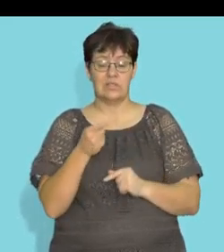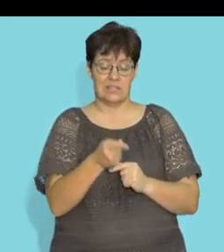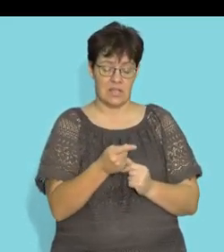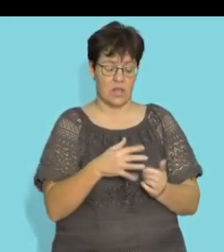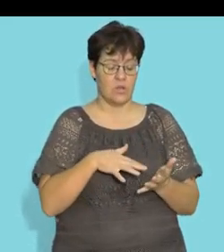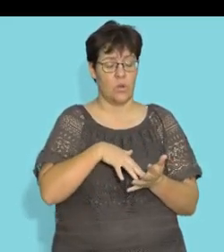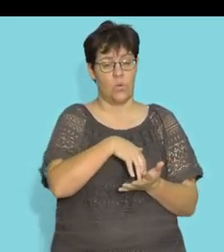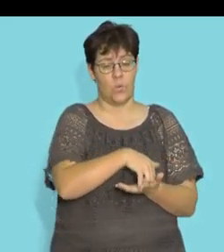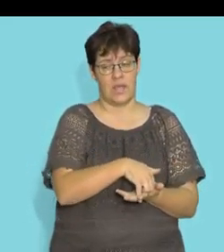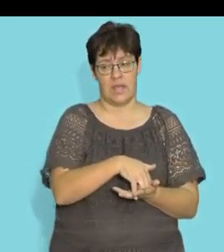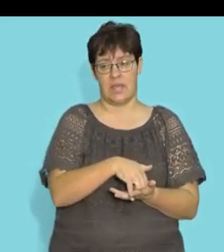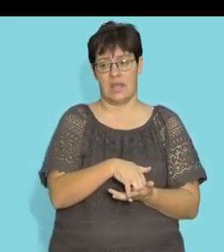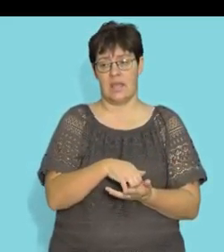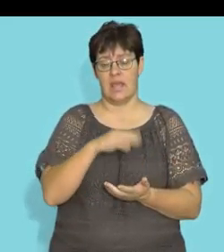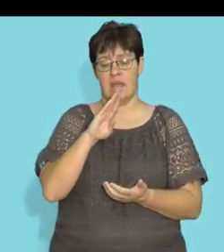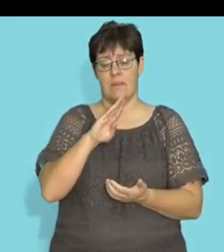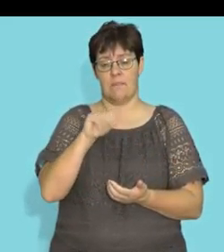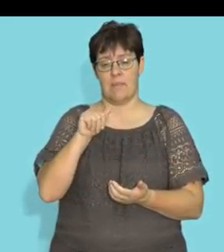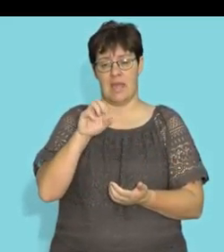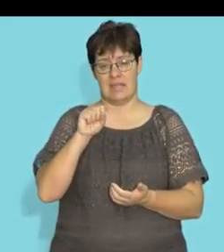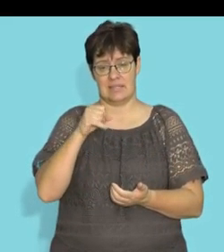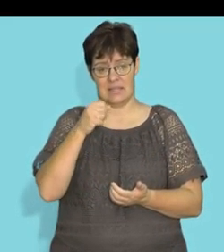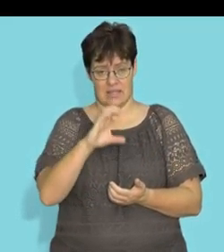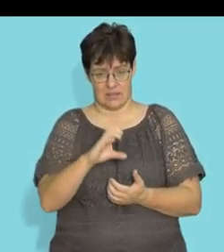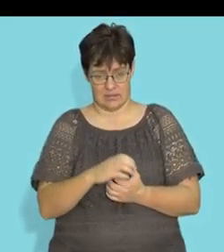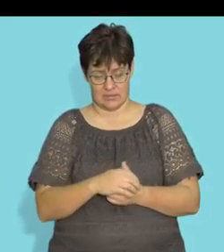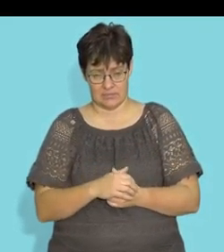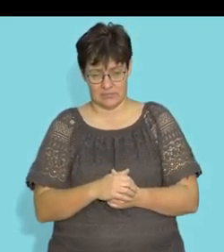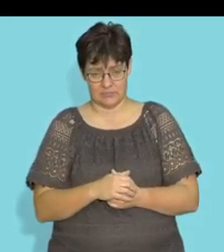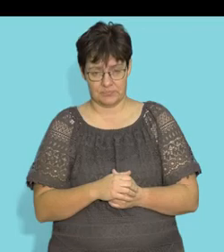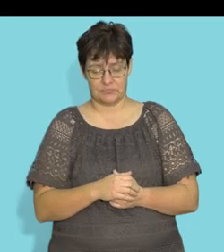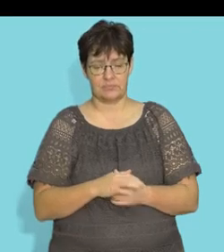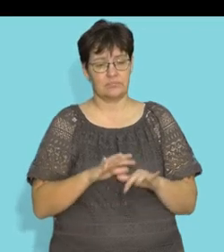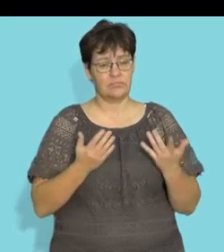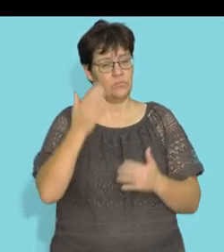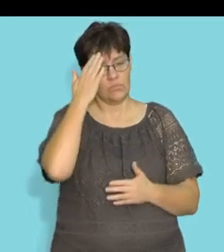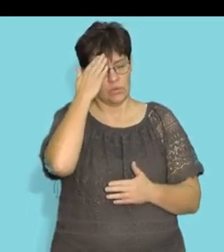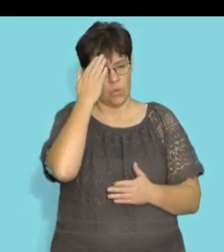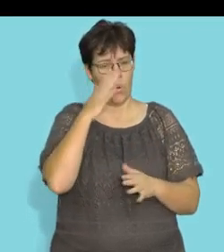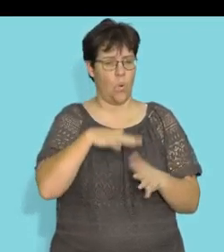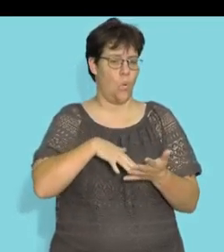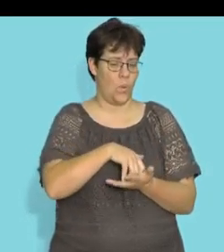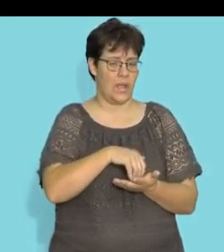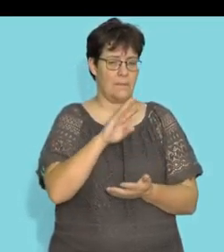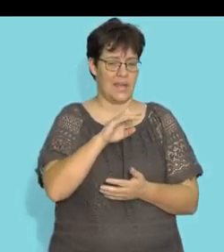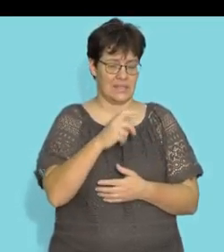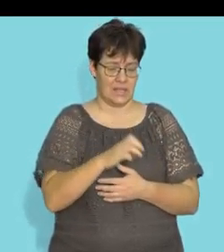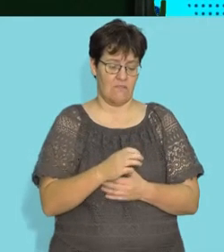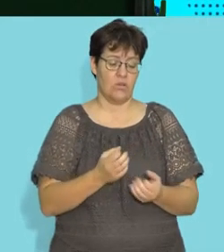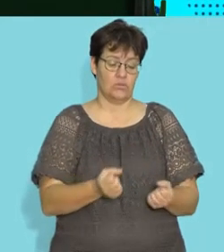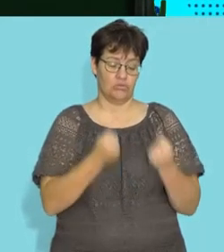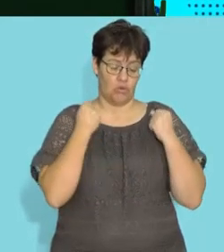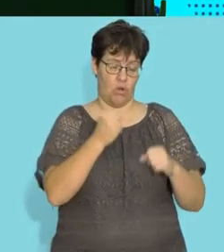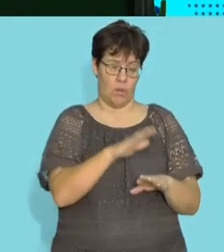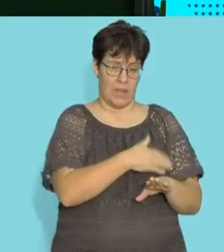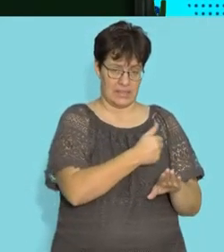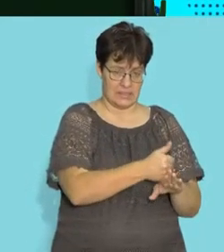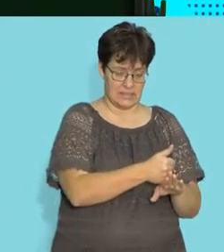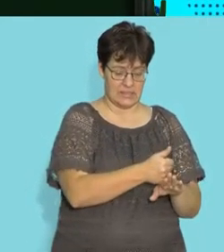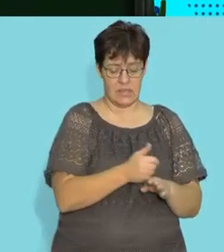actually now accept a hydrogen ion, and when it accepts the hydrogen ion,